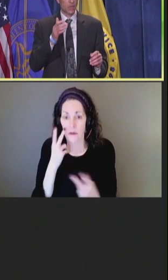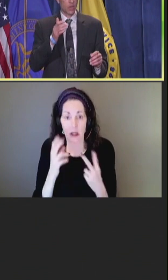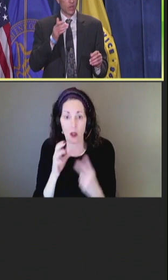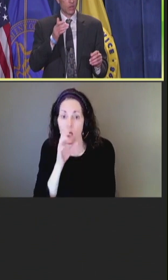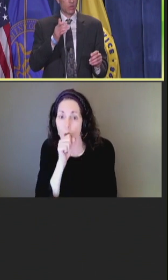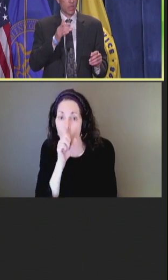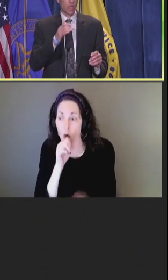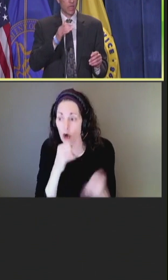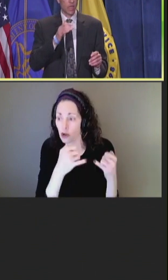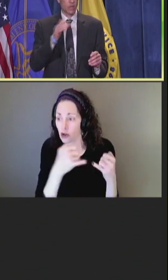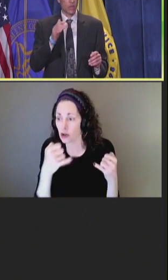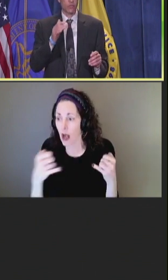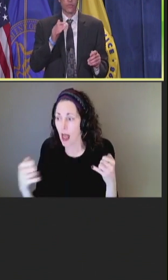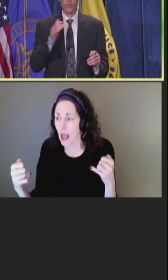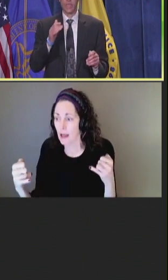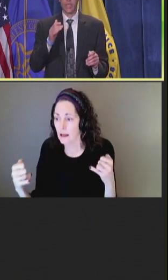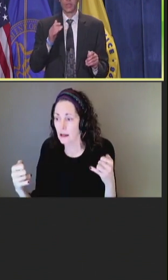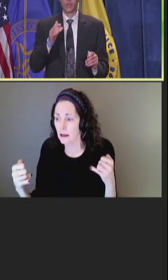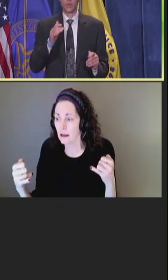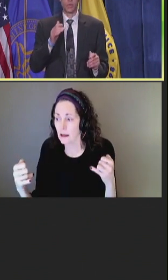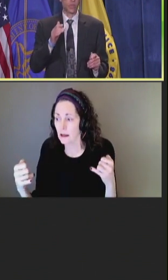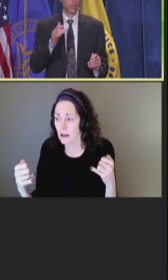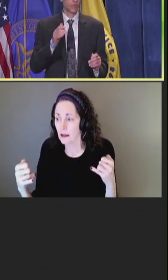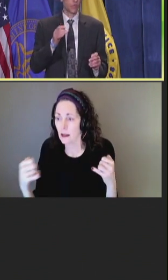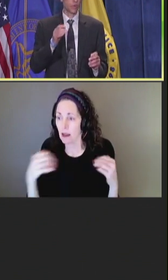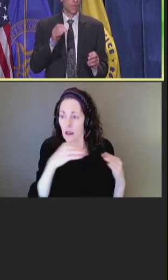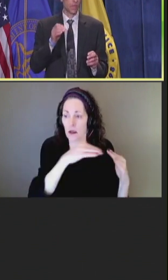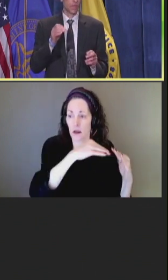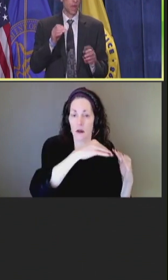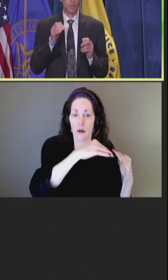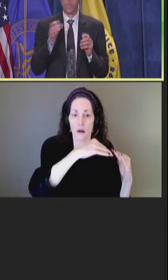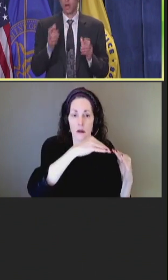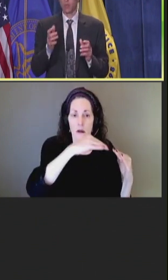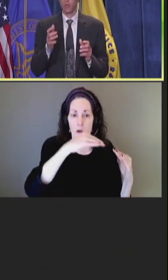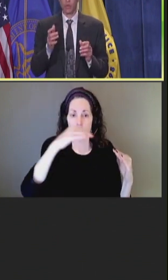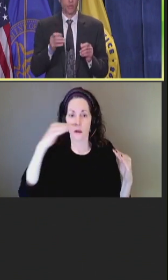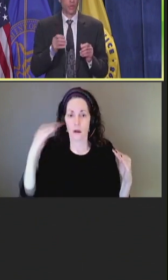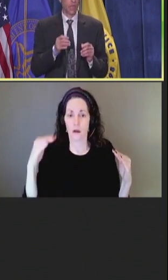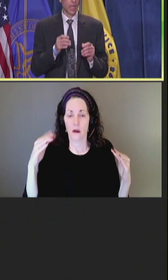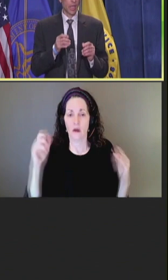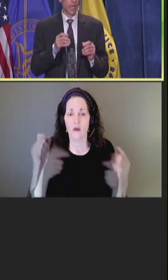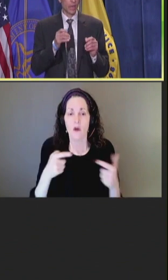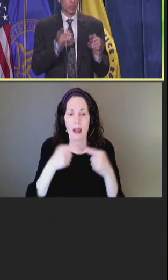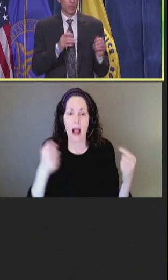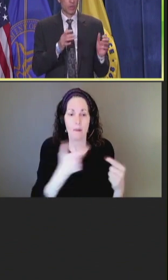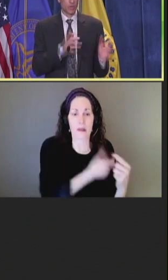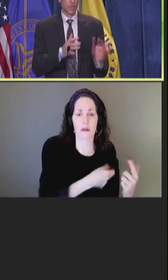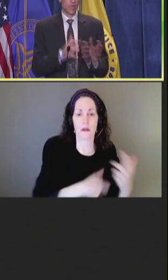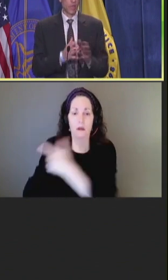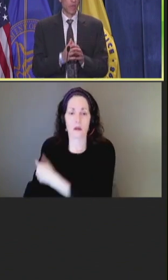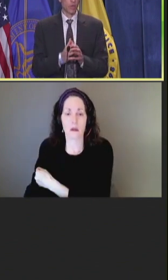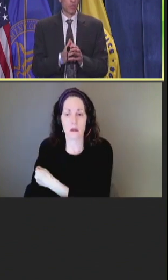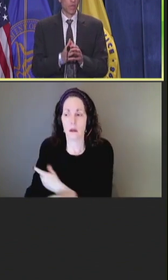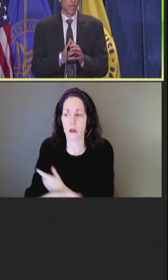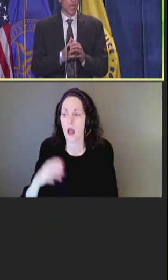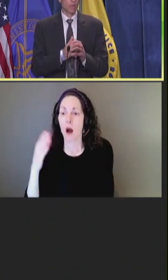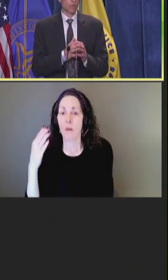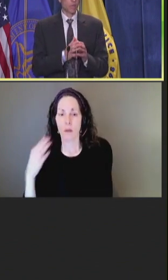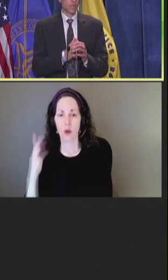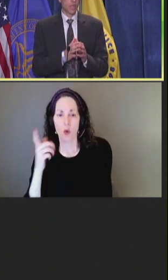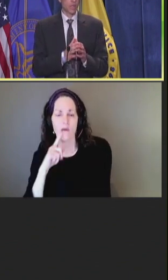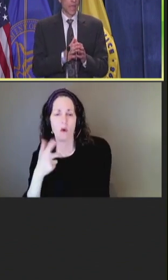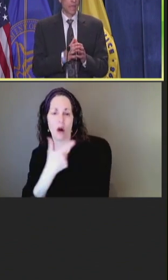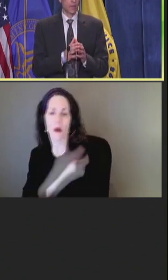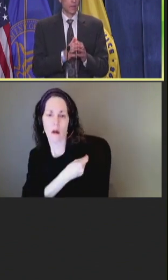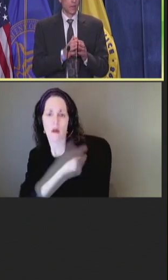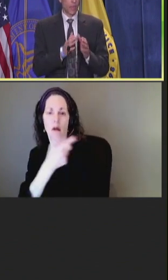lines show a curve fitting to the results for the opposite arm group, and the blue is for the same arm group. And what we're seeing